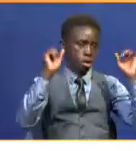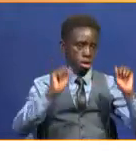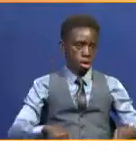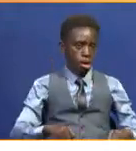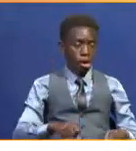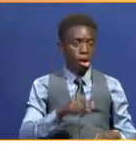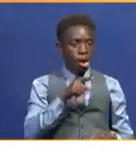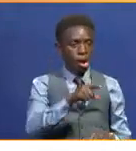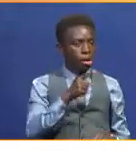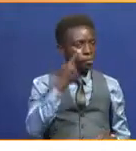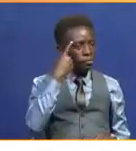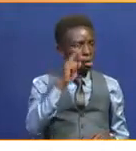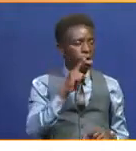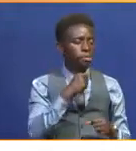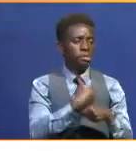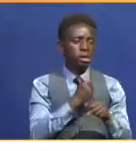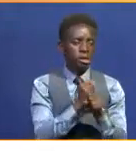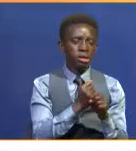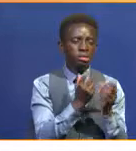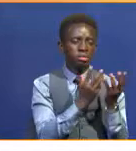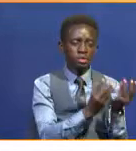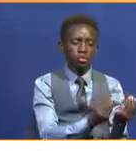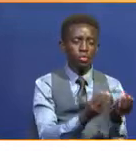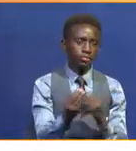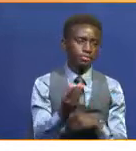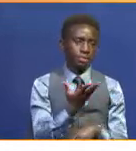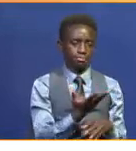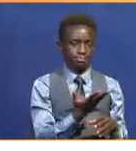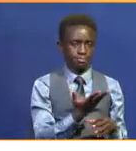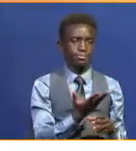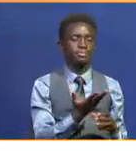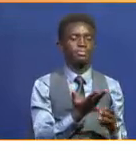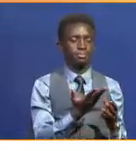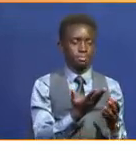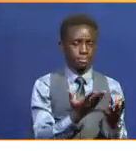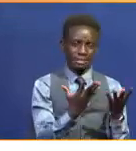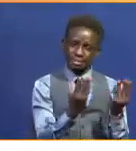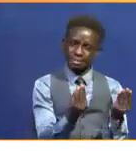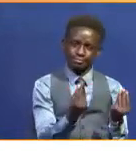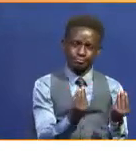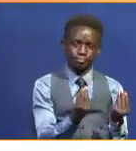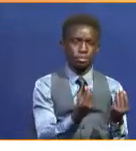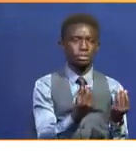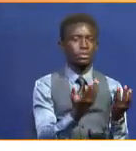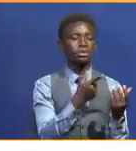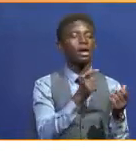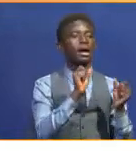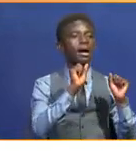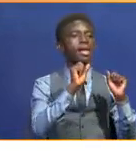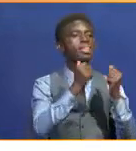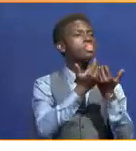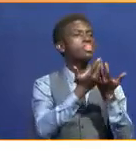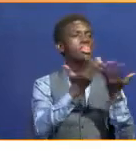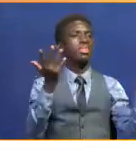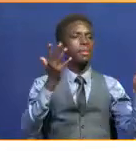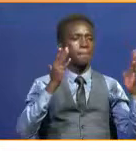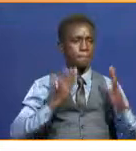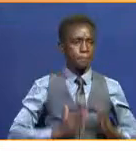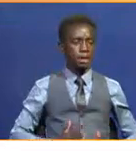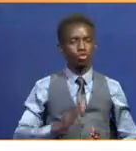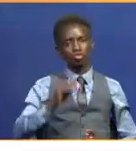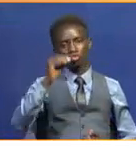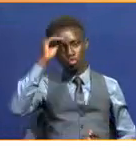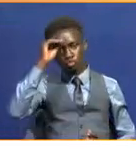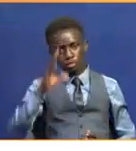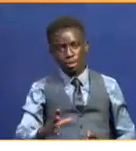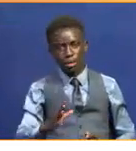It's meant to be efficient. Mm-hmm. It's meant to be reachable to everyone from the student in